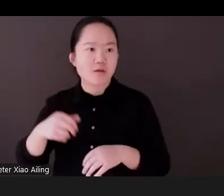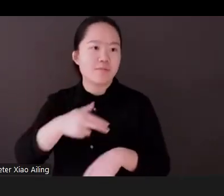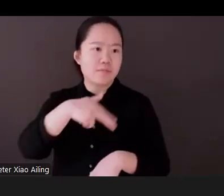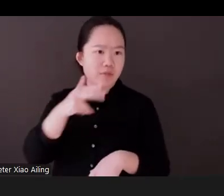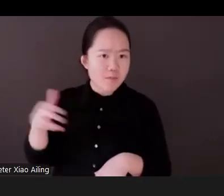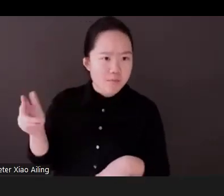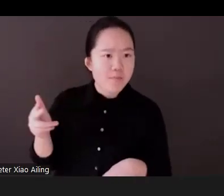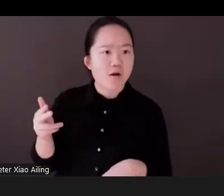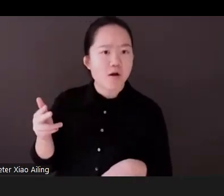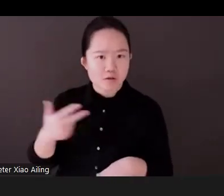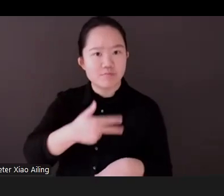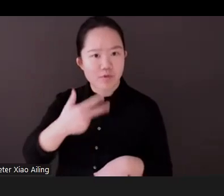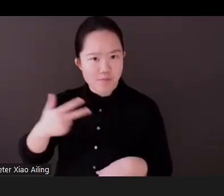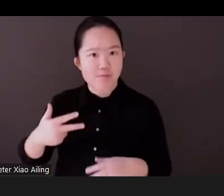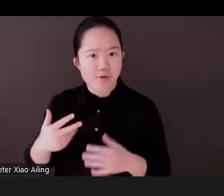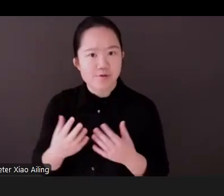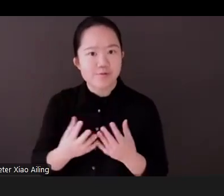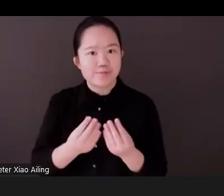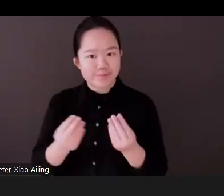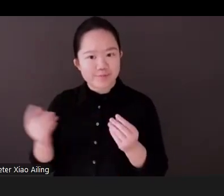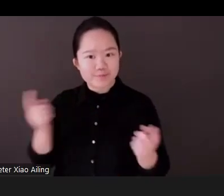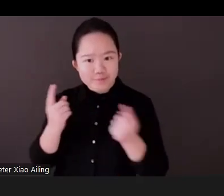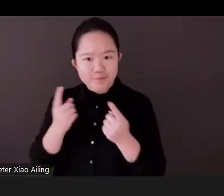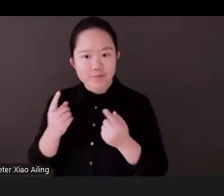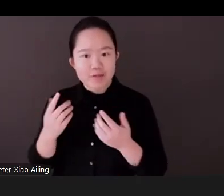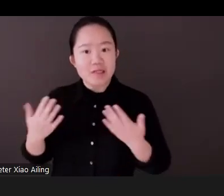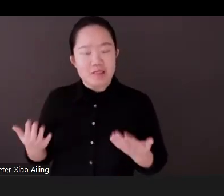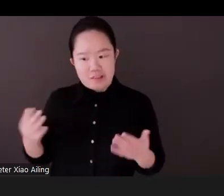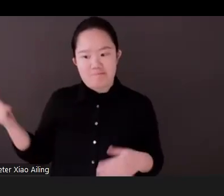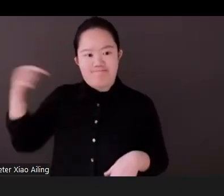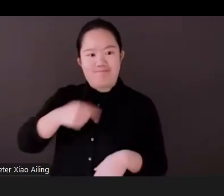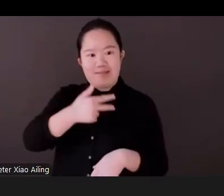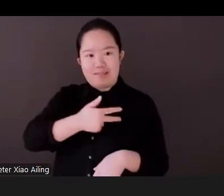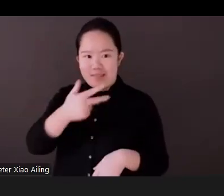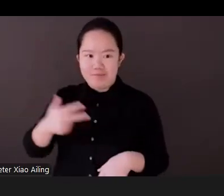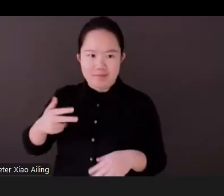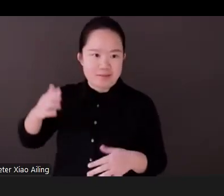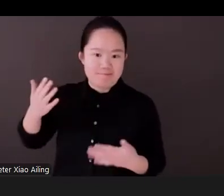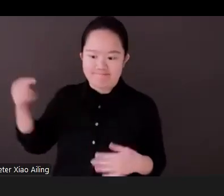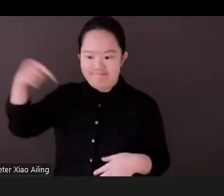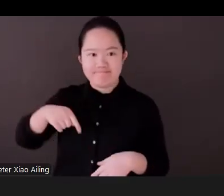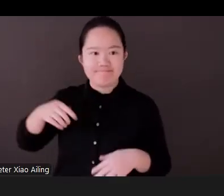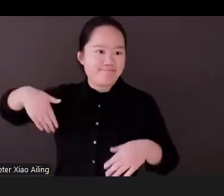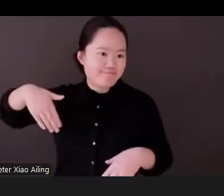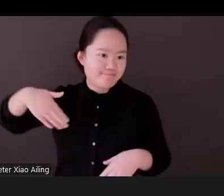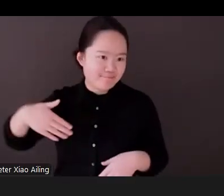Denmark, but none of them wanted to join us today. So that is what we have from Denmark right now. But next time, I'm sure they will